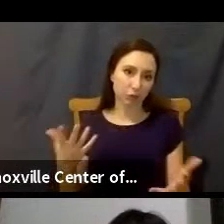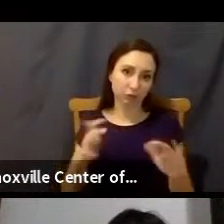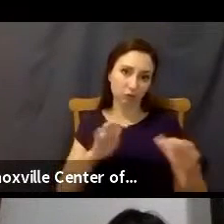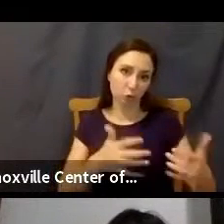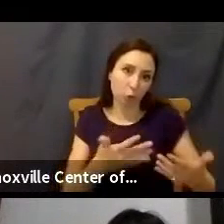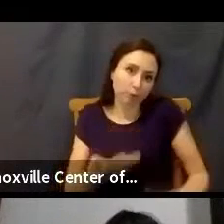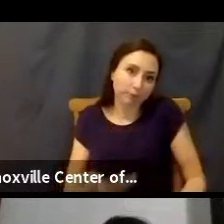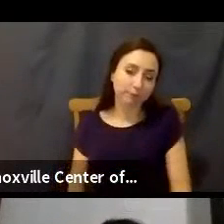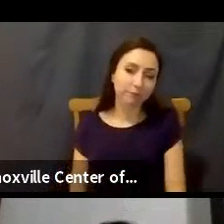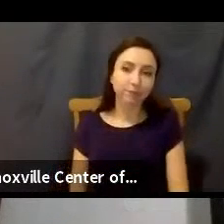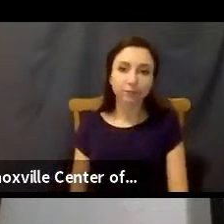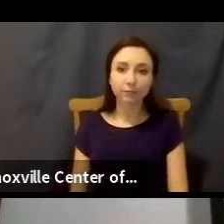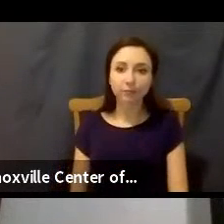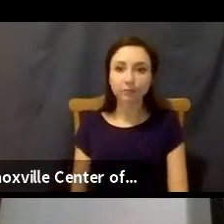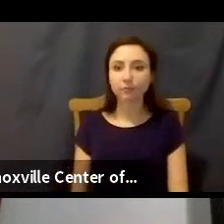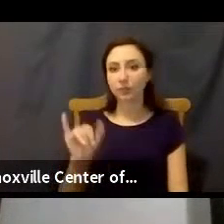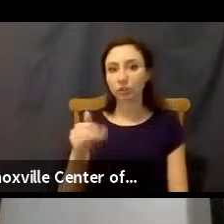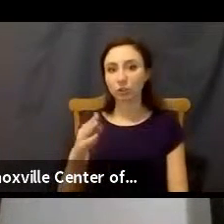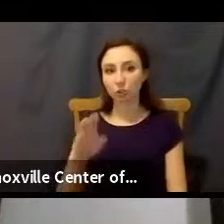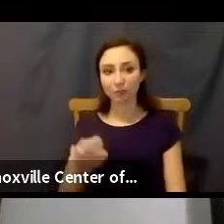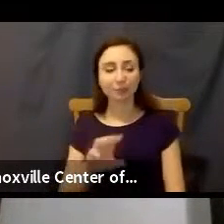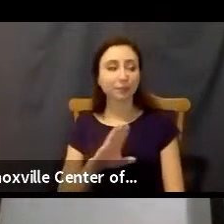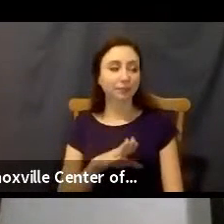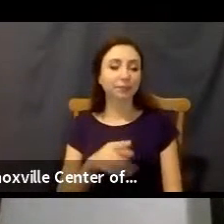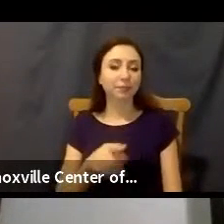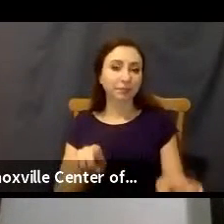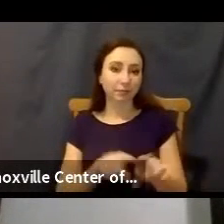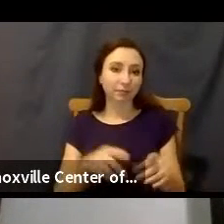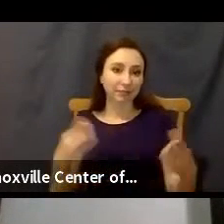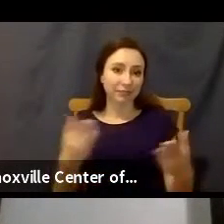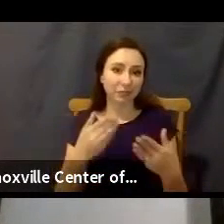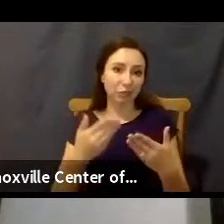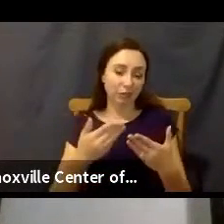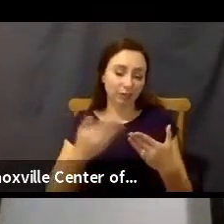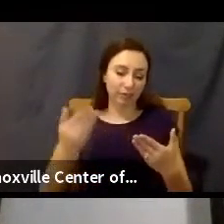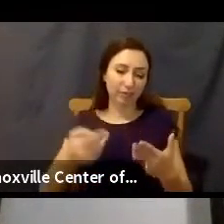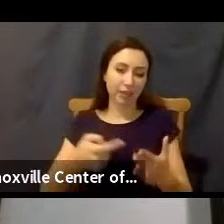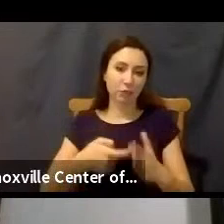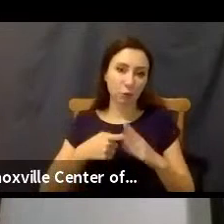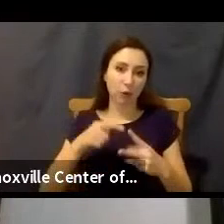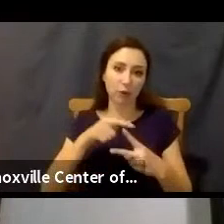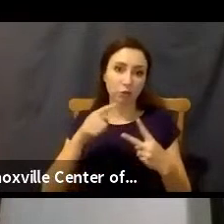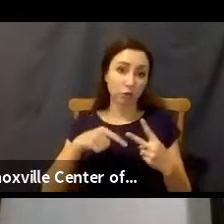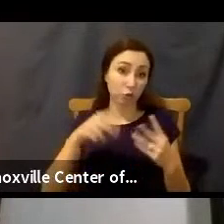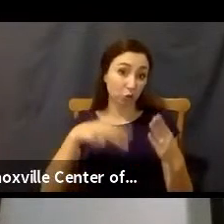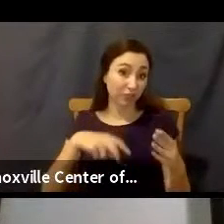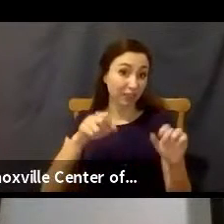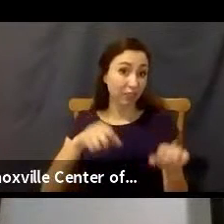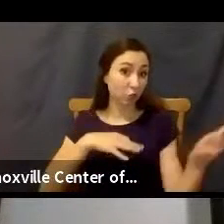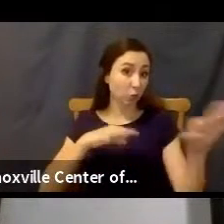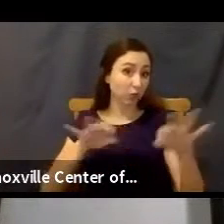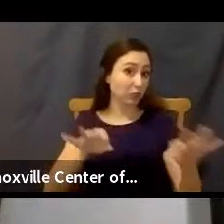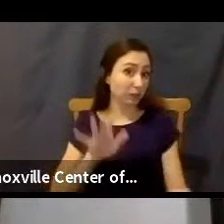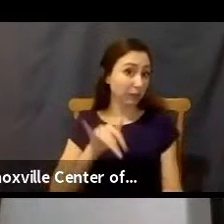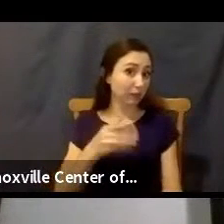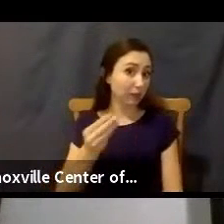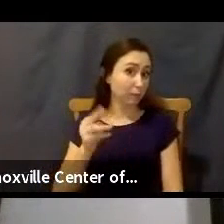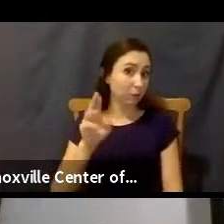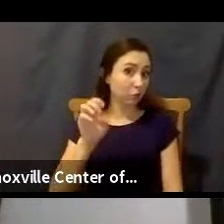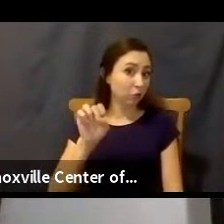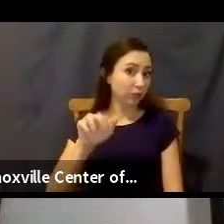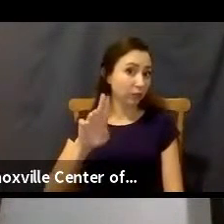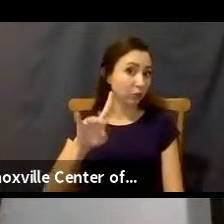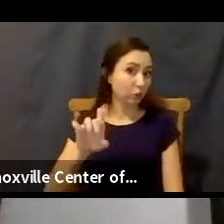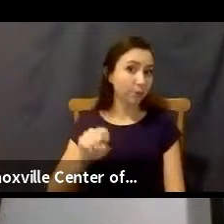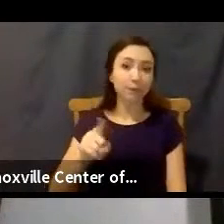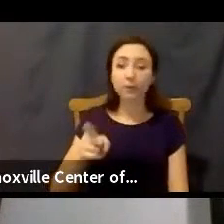Mr. Sanders, we hear that things require 2 readings. Can you explain what that means, please? Sure.